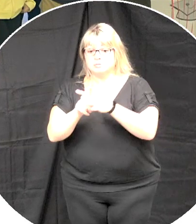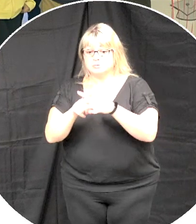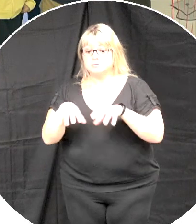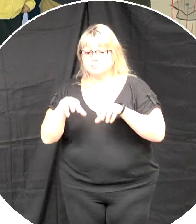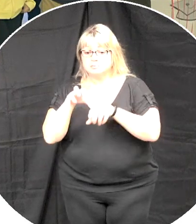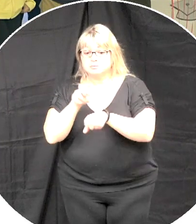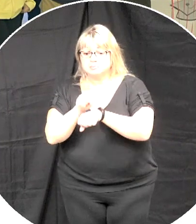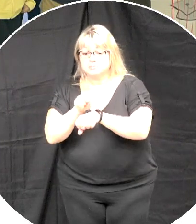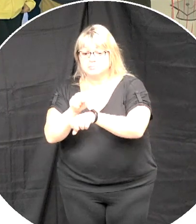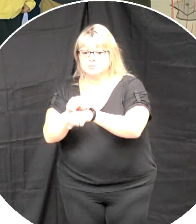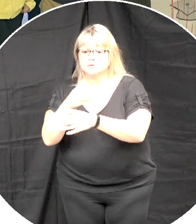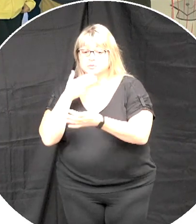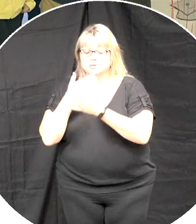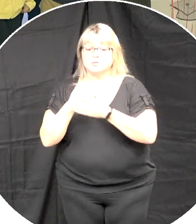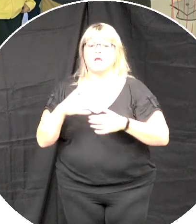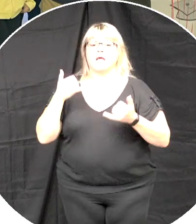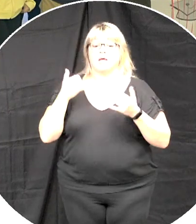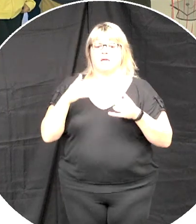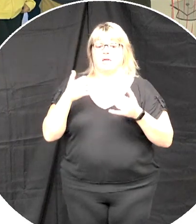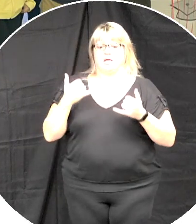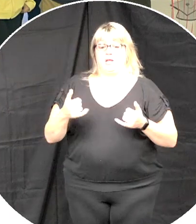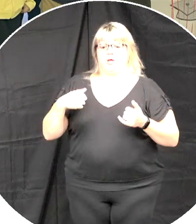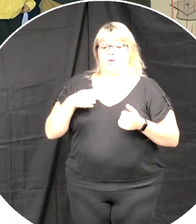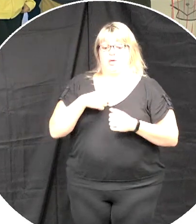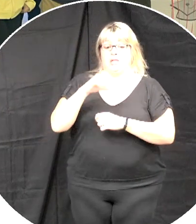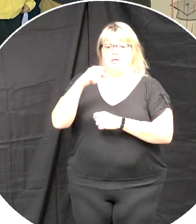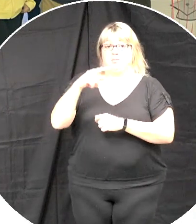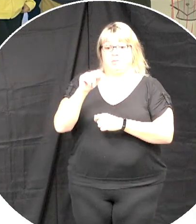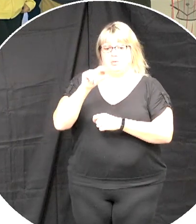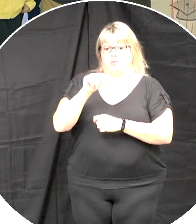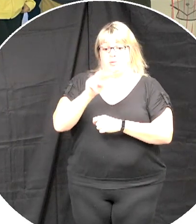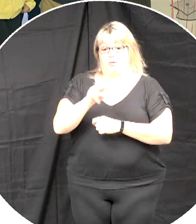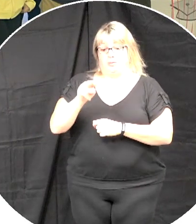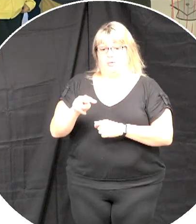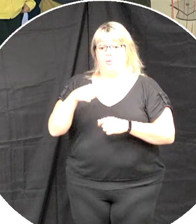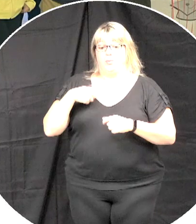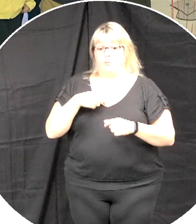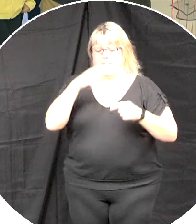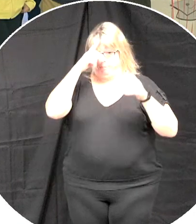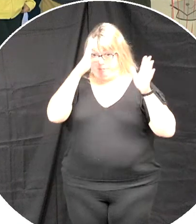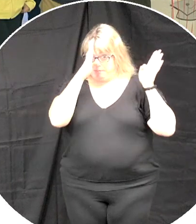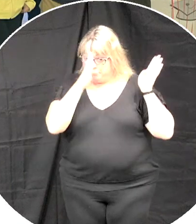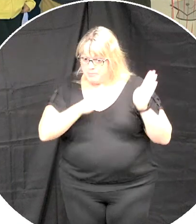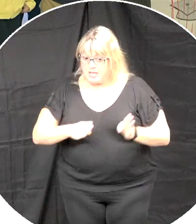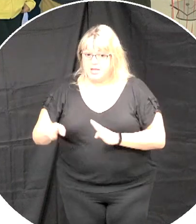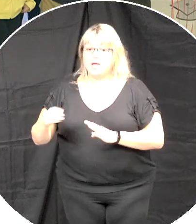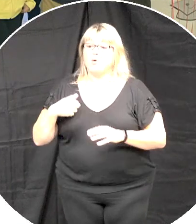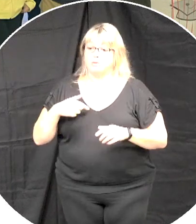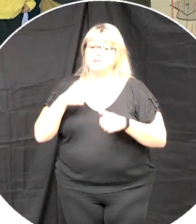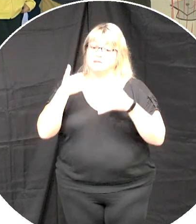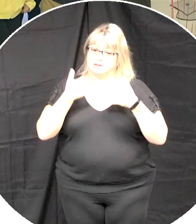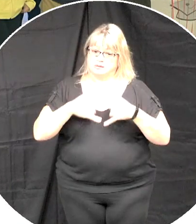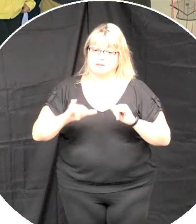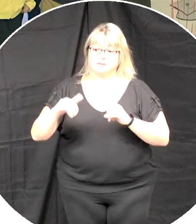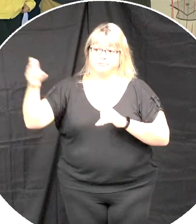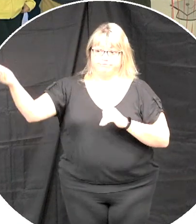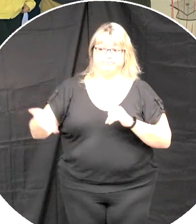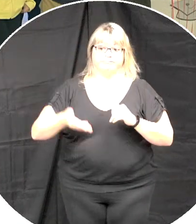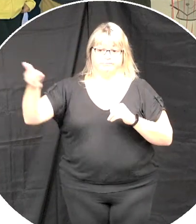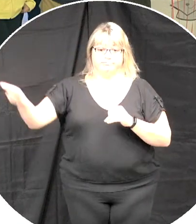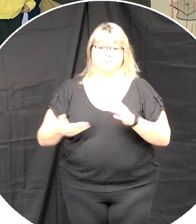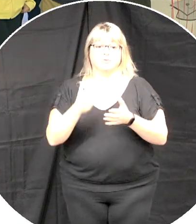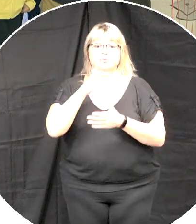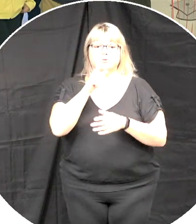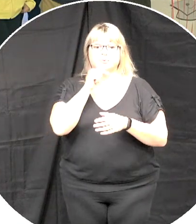to highlight our September 2022 efforts, the district continues to welcome immigrants and newcomers to the